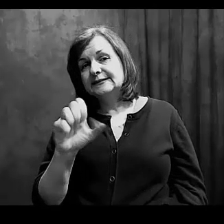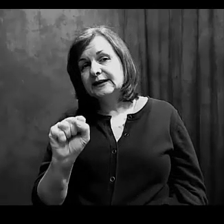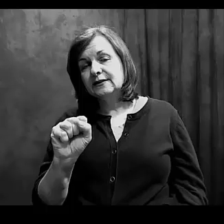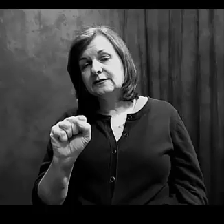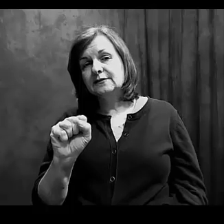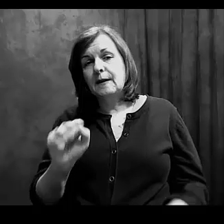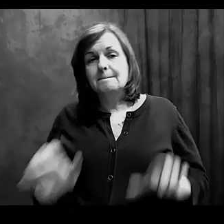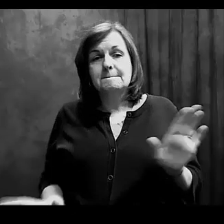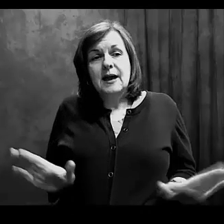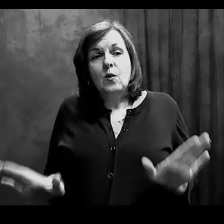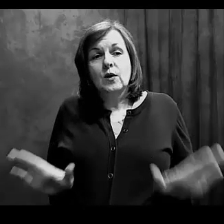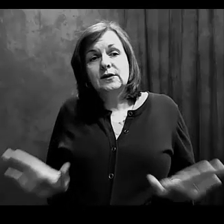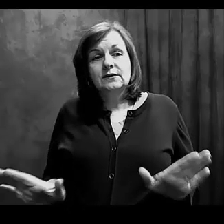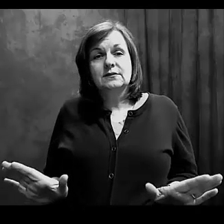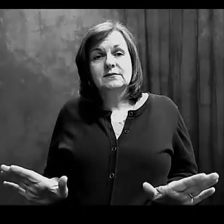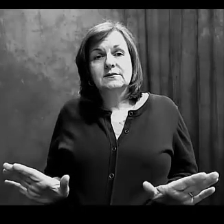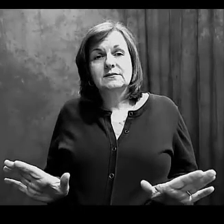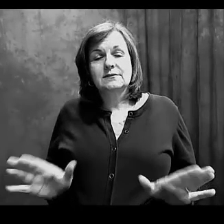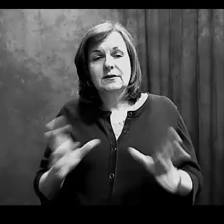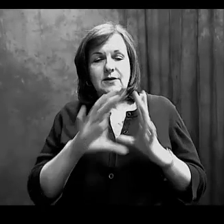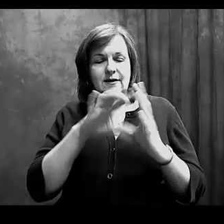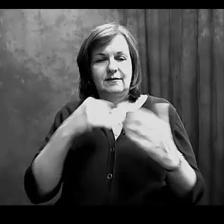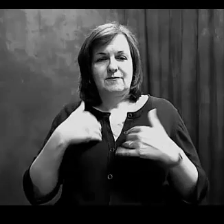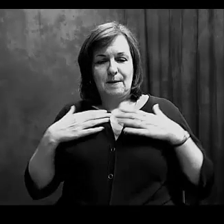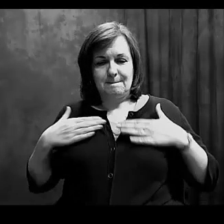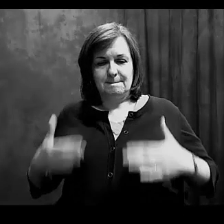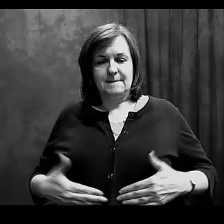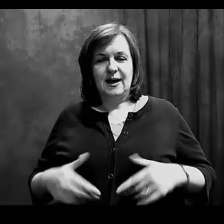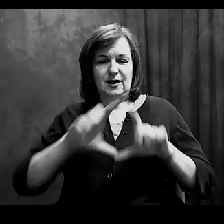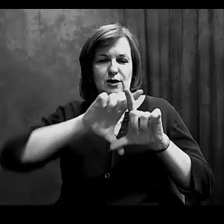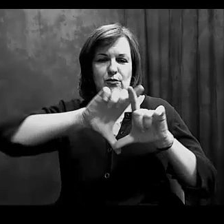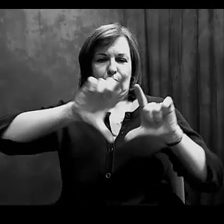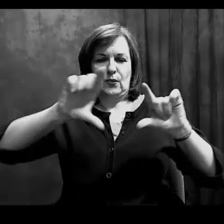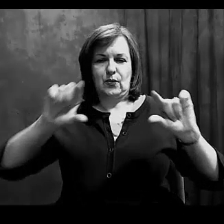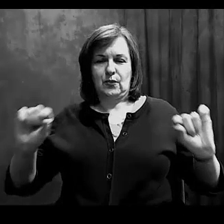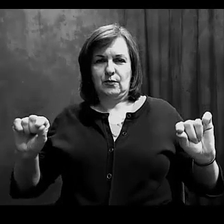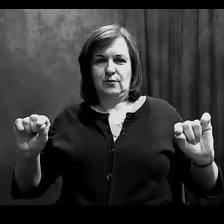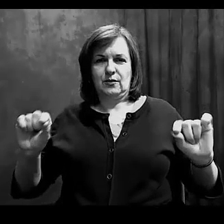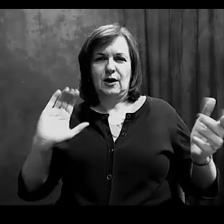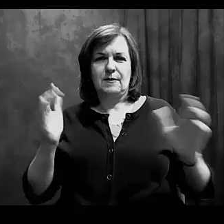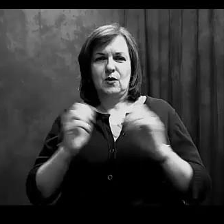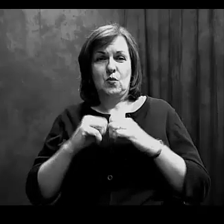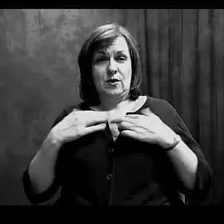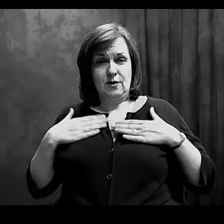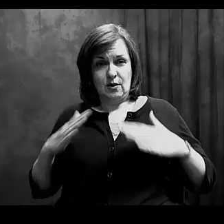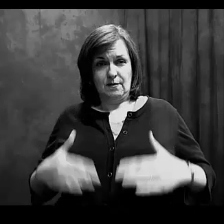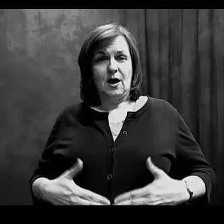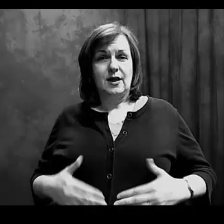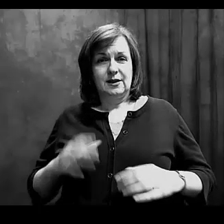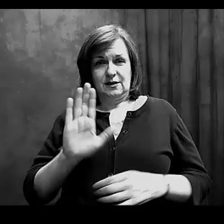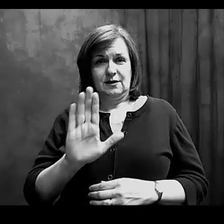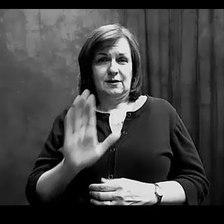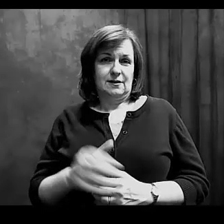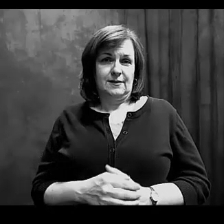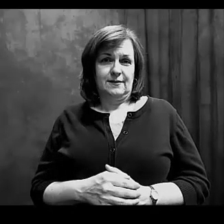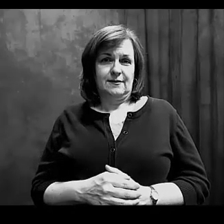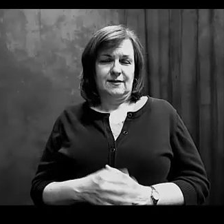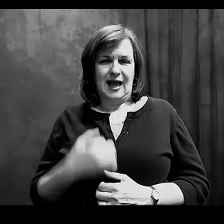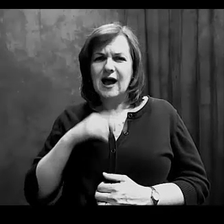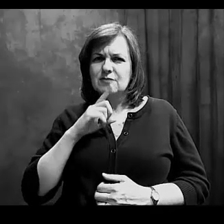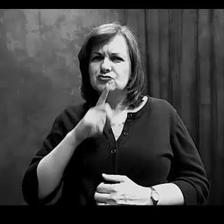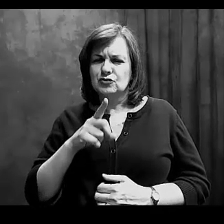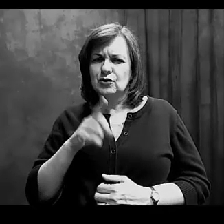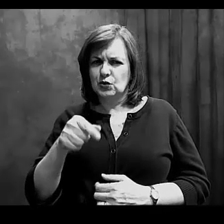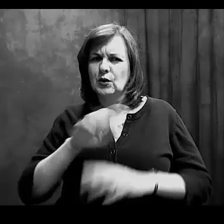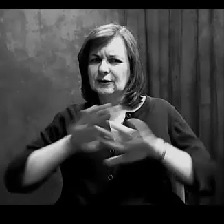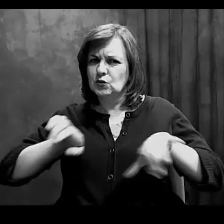penguins streamlined? Why are they kind of torpedo shaped compared to you? I am sure you are an